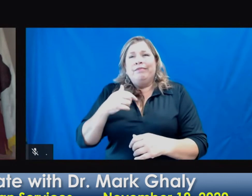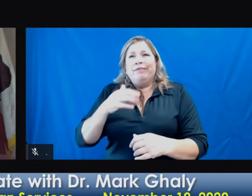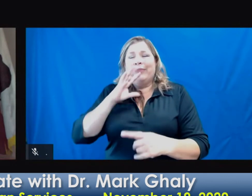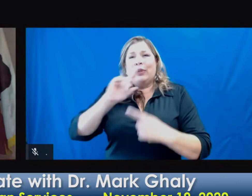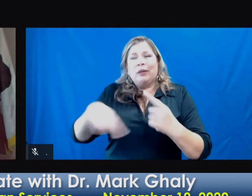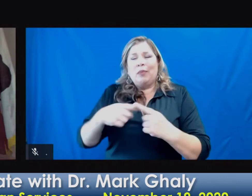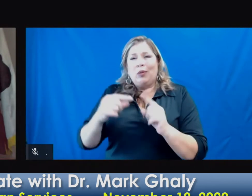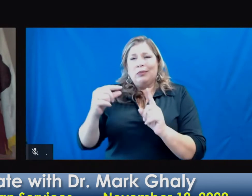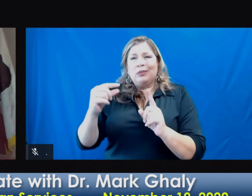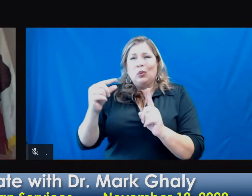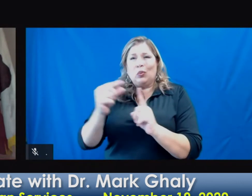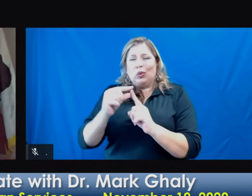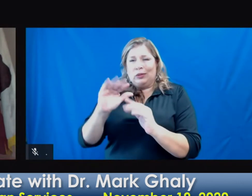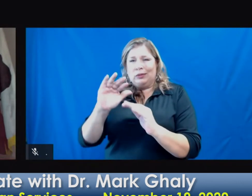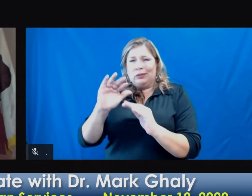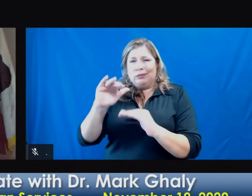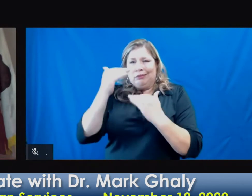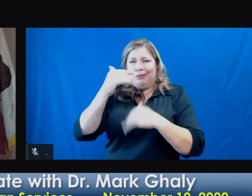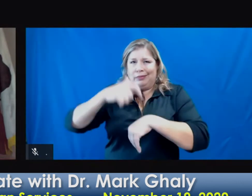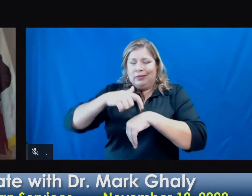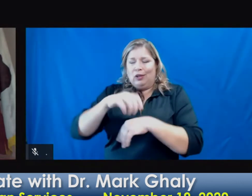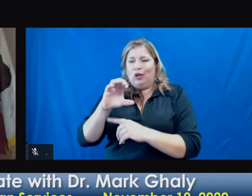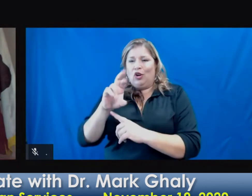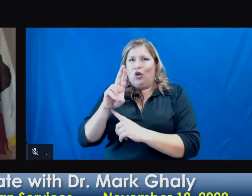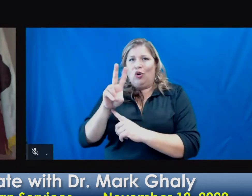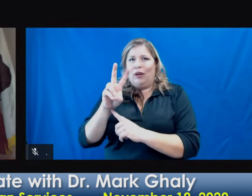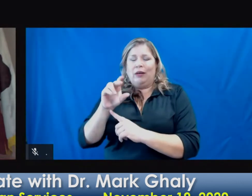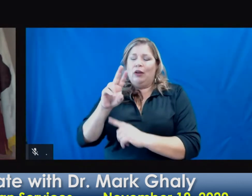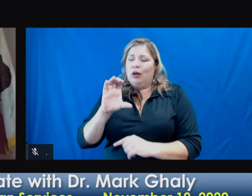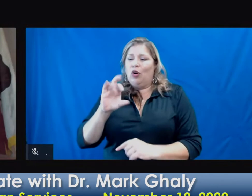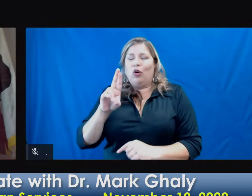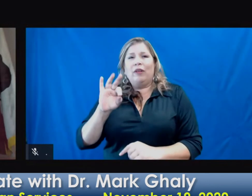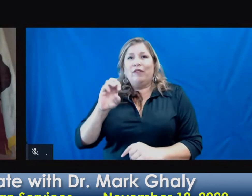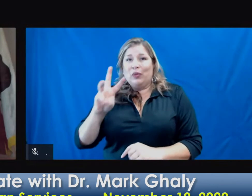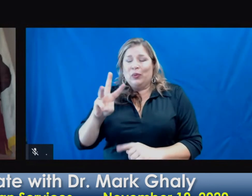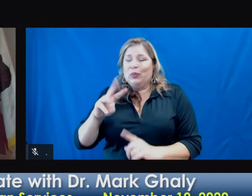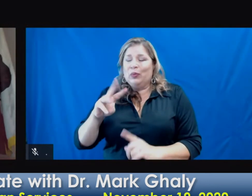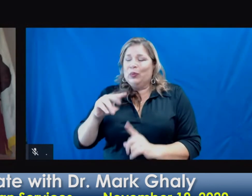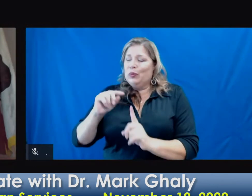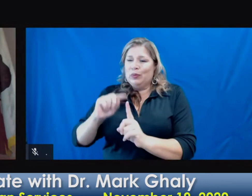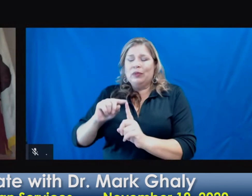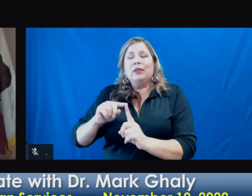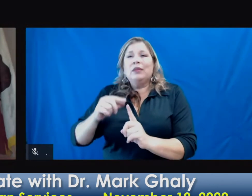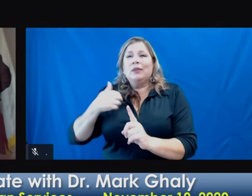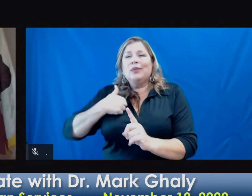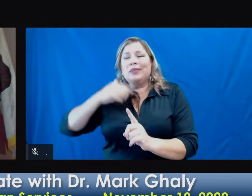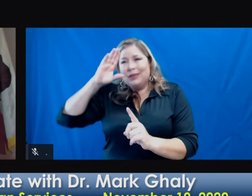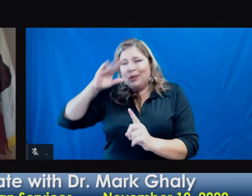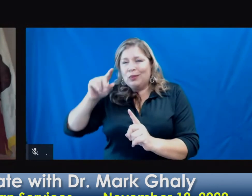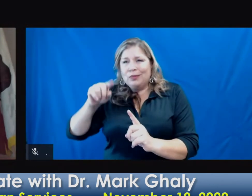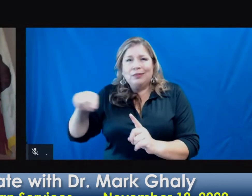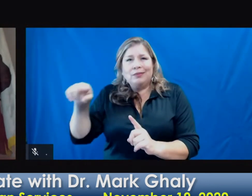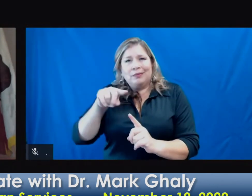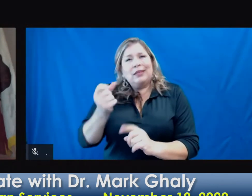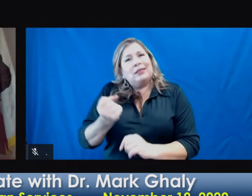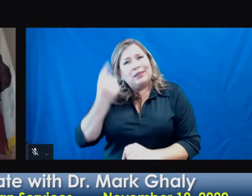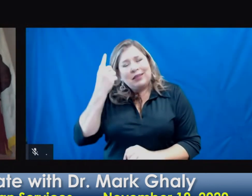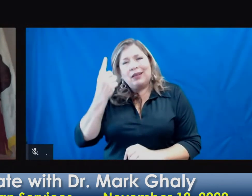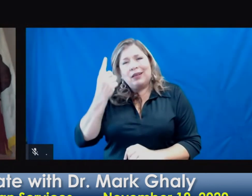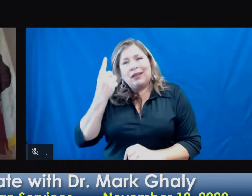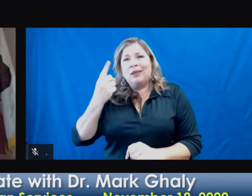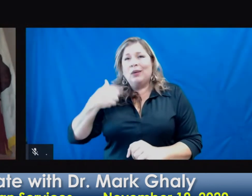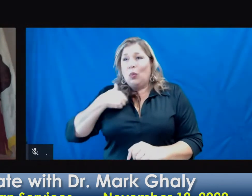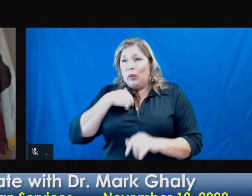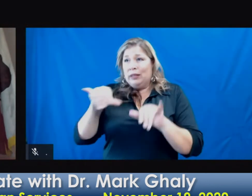there's this is different. This is built upon a basis that people understand, a tool that's been effective in COVID